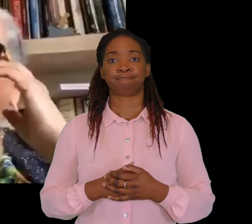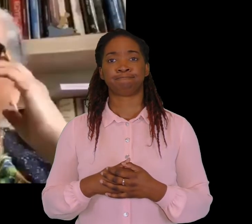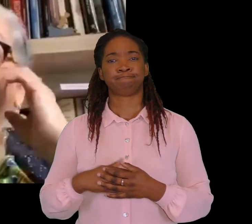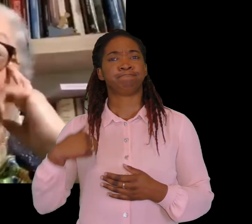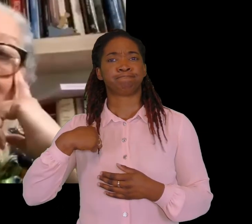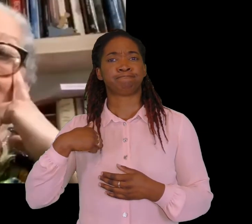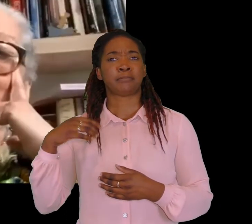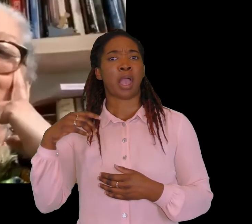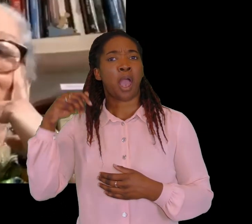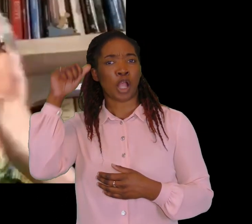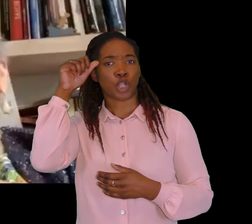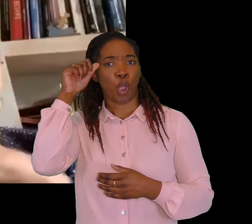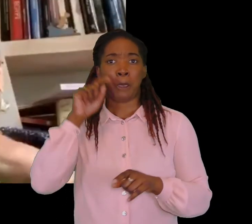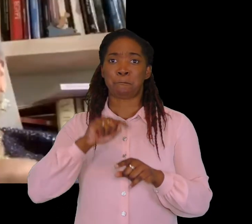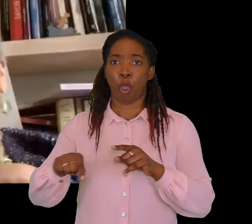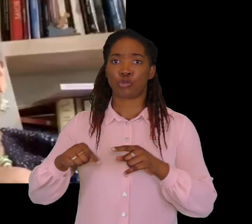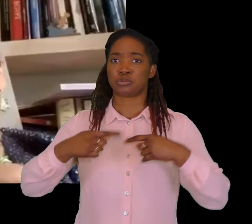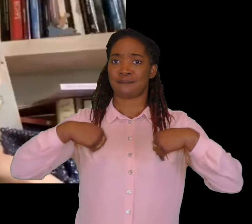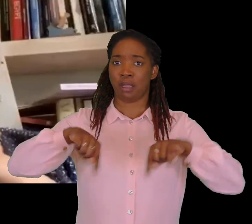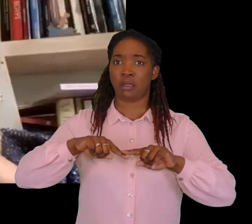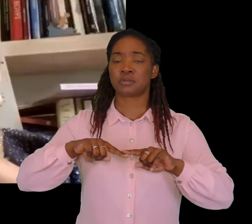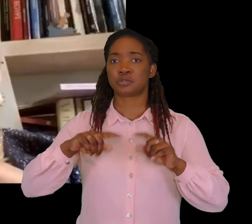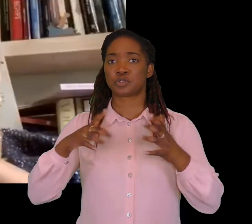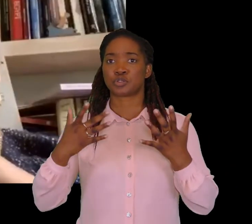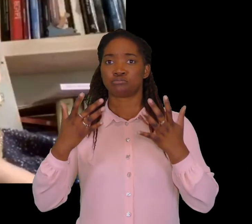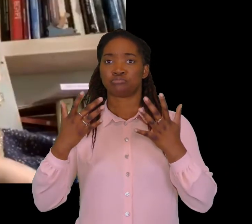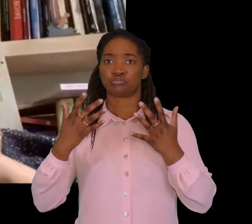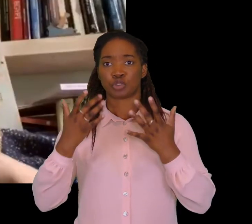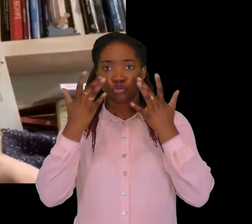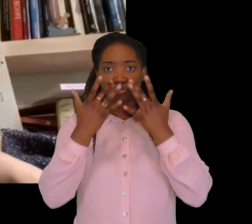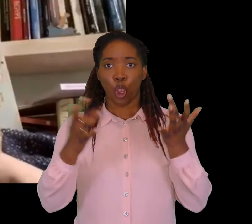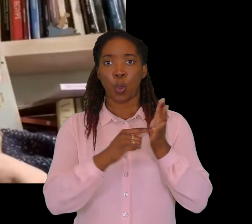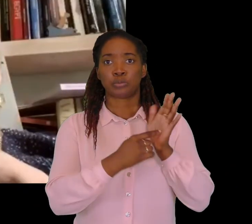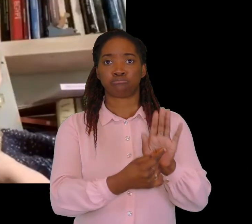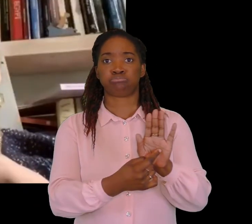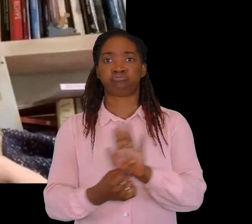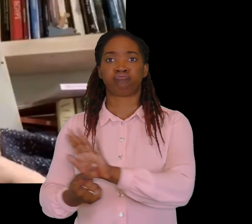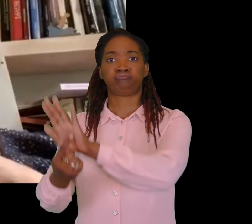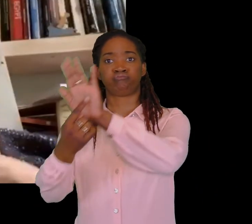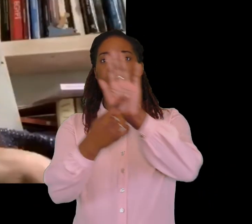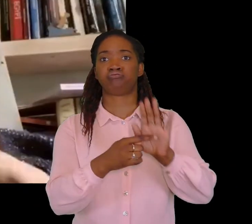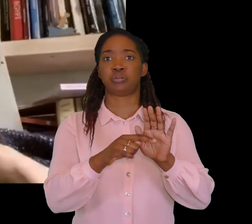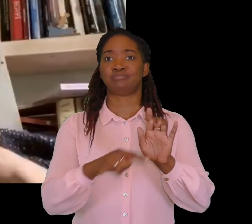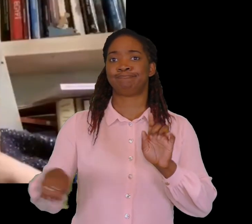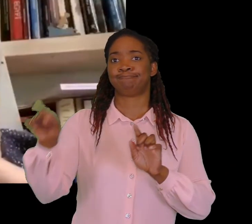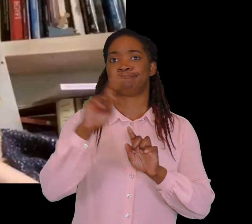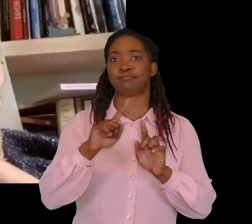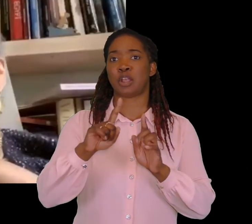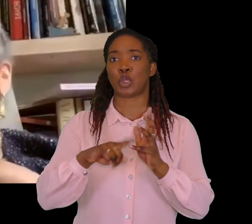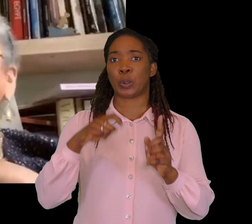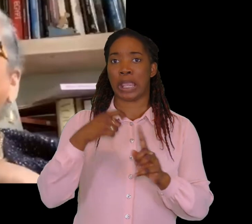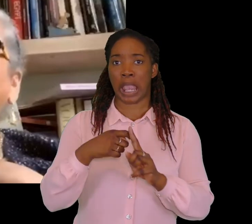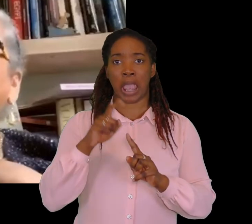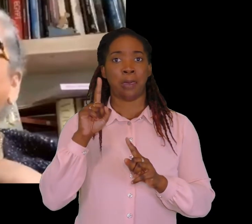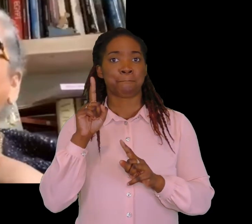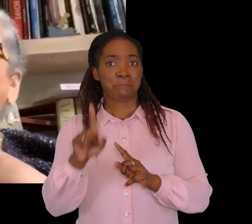I know most of us showed around the country, given half a chance, but you